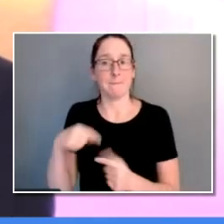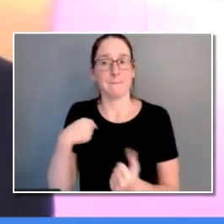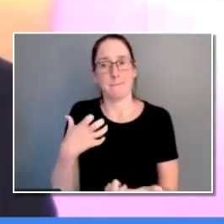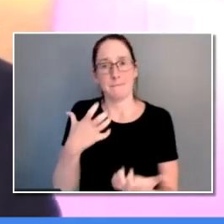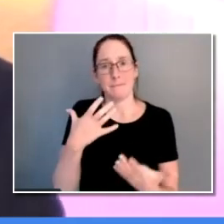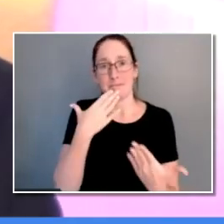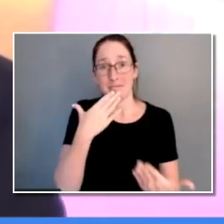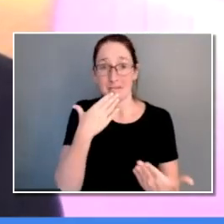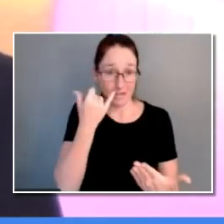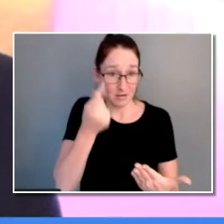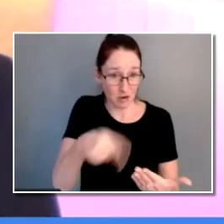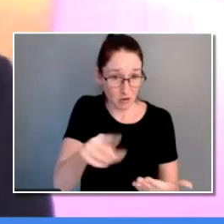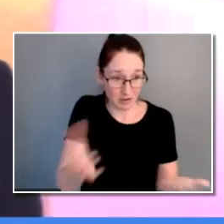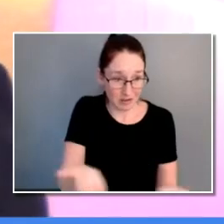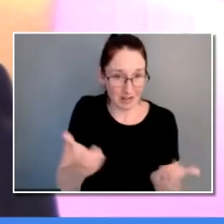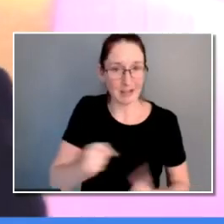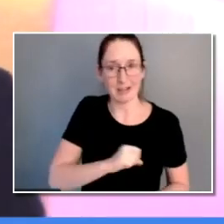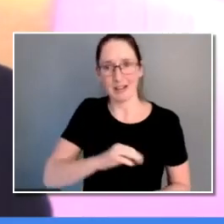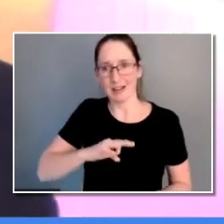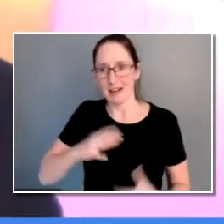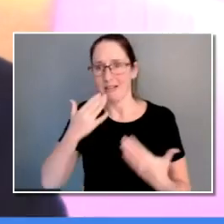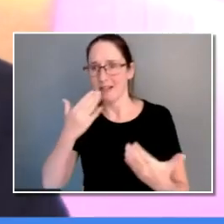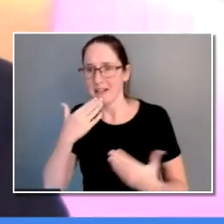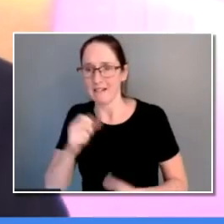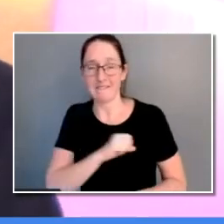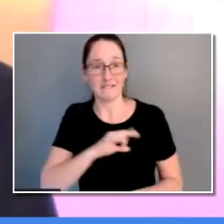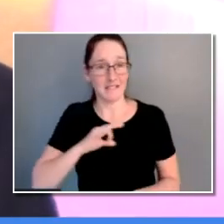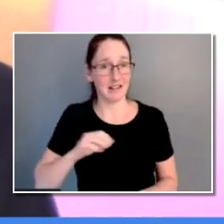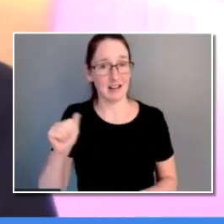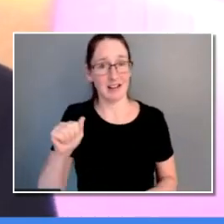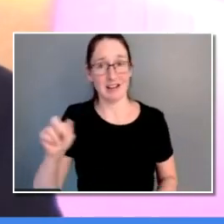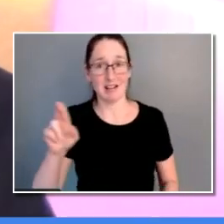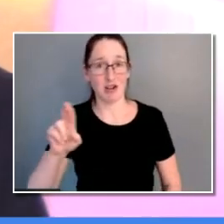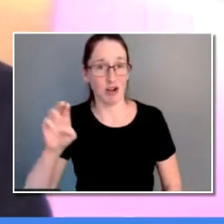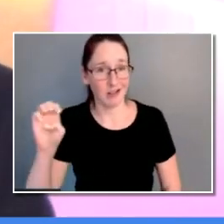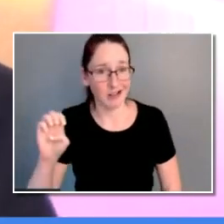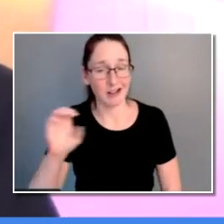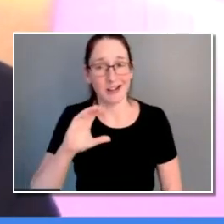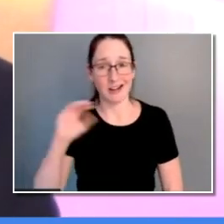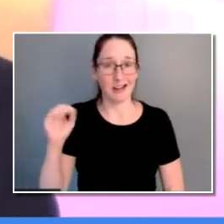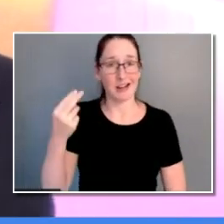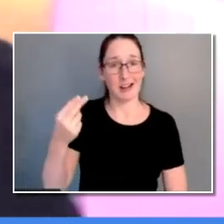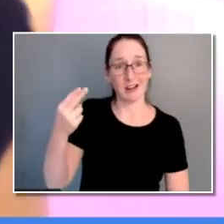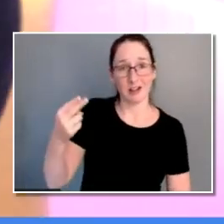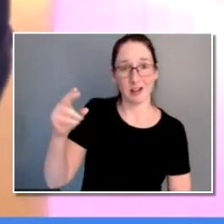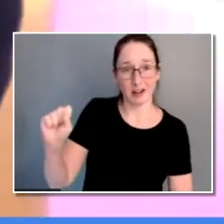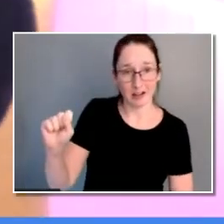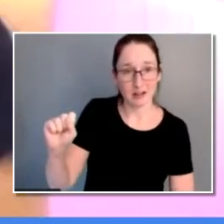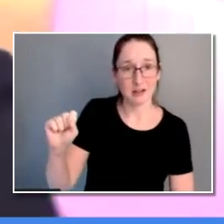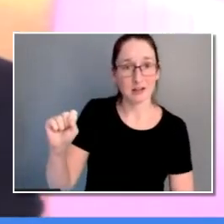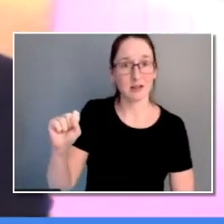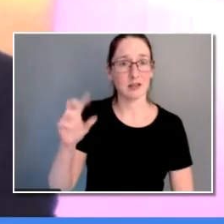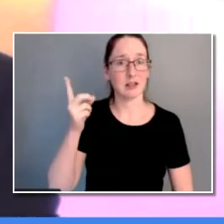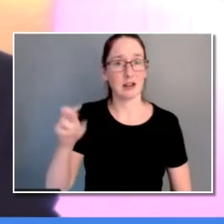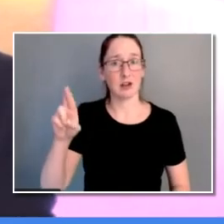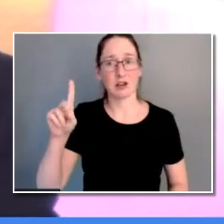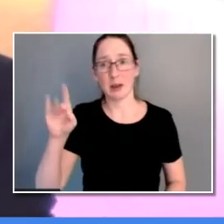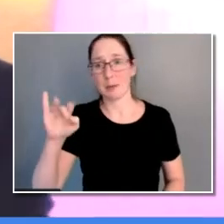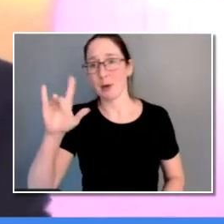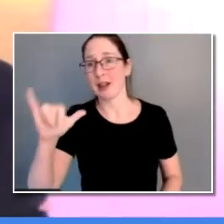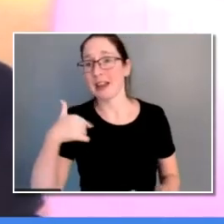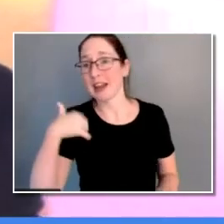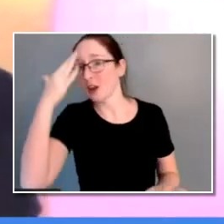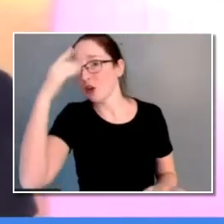you're here, the staff and faculty of ARE and of HHS. Dr. Kimberly, I know you're